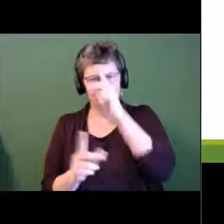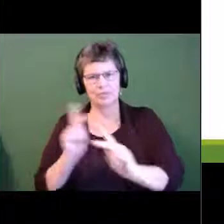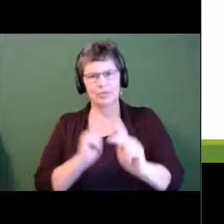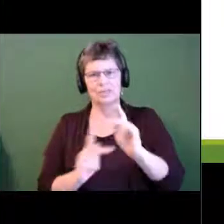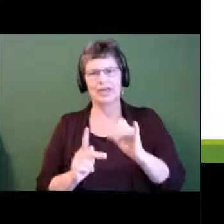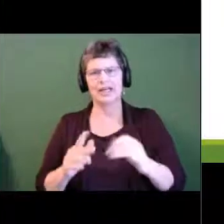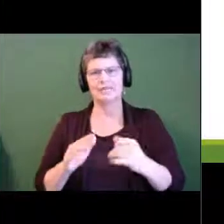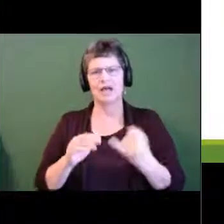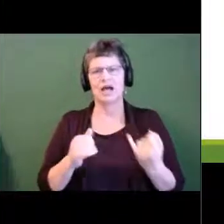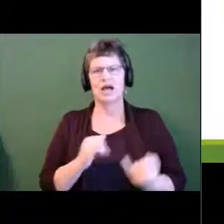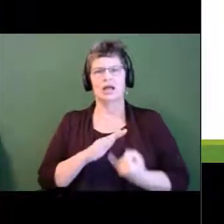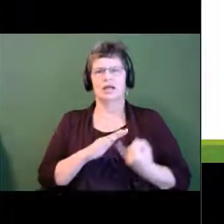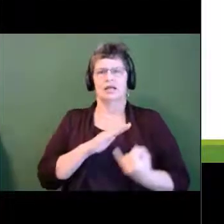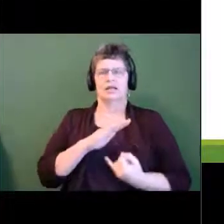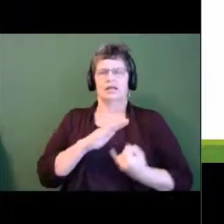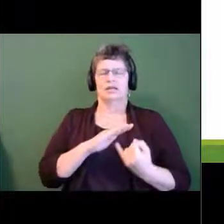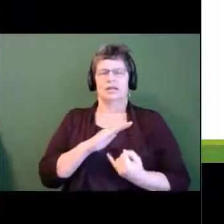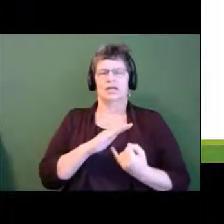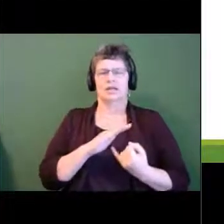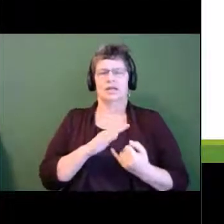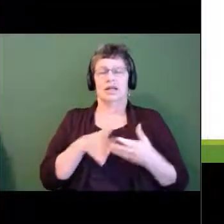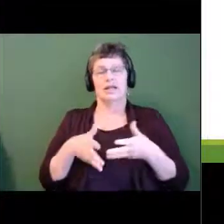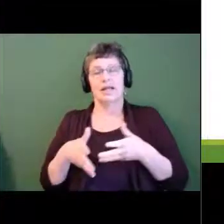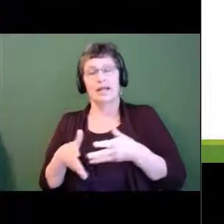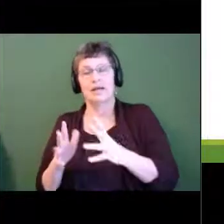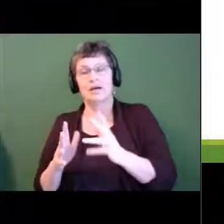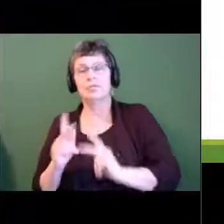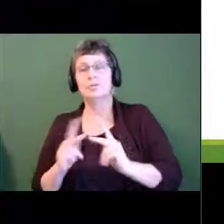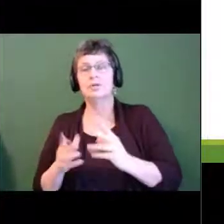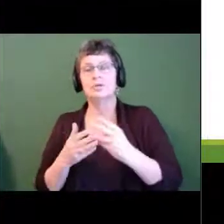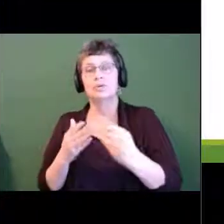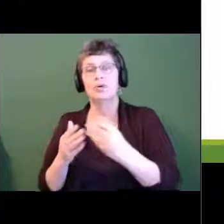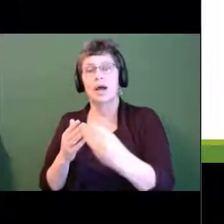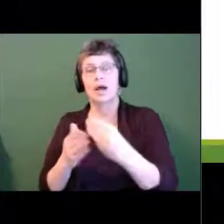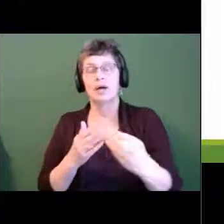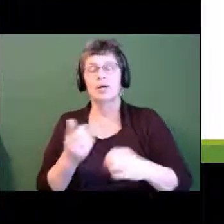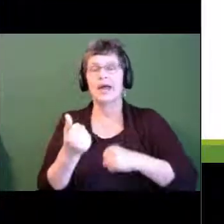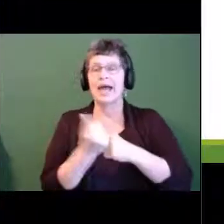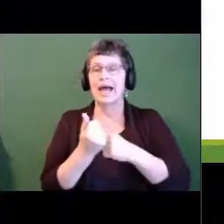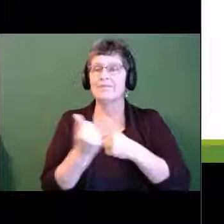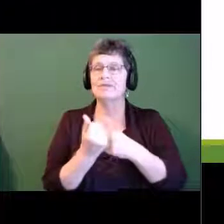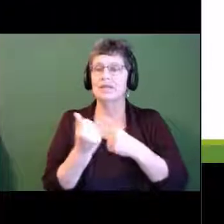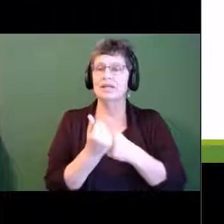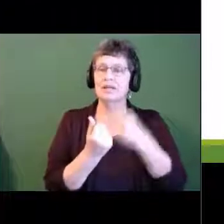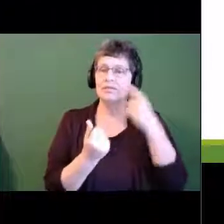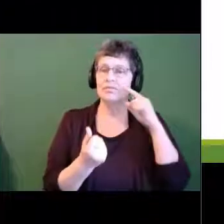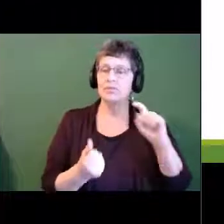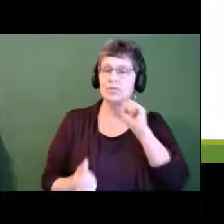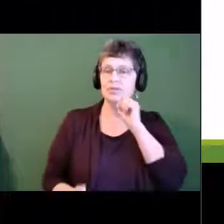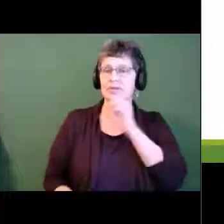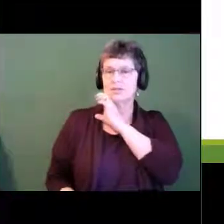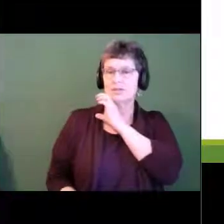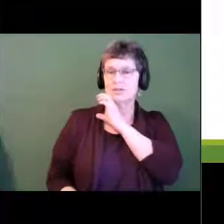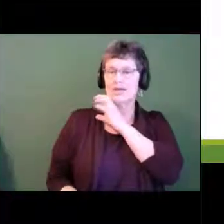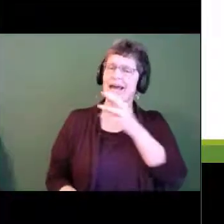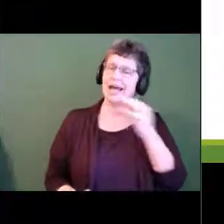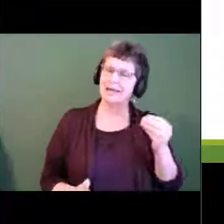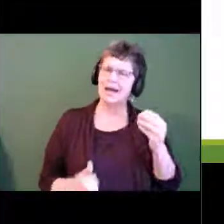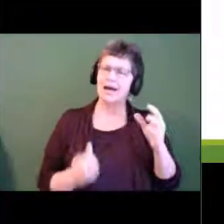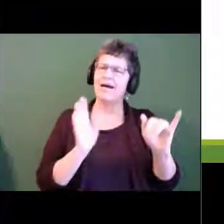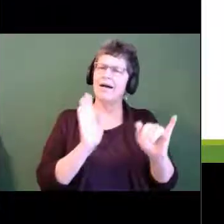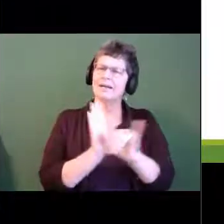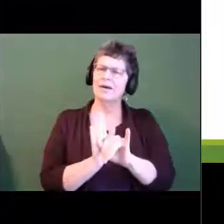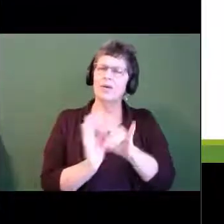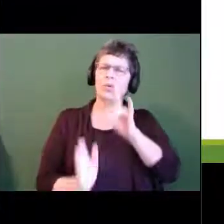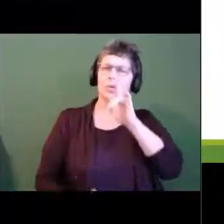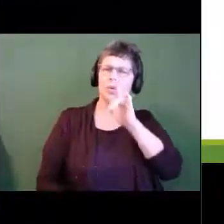and become advocates for seniors, and also to identify seniors in the community and take certain actions. And those that were